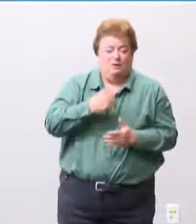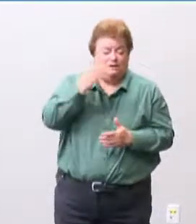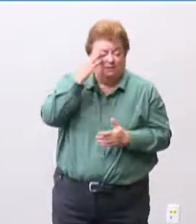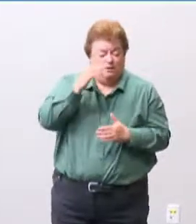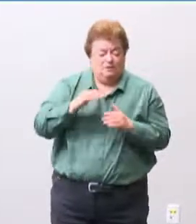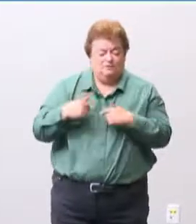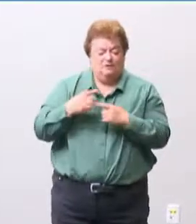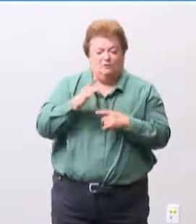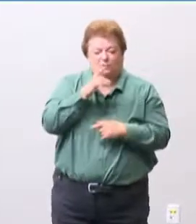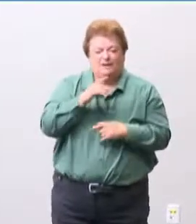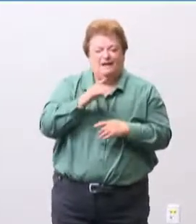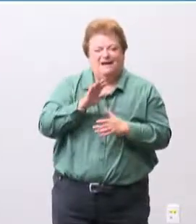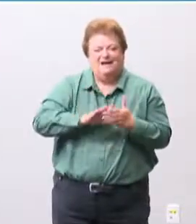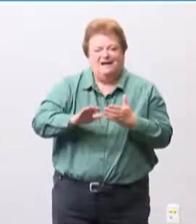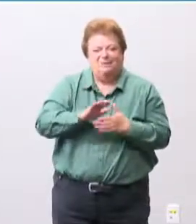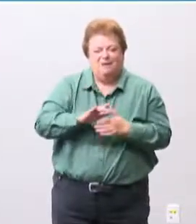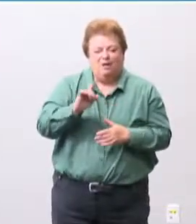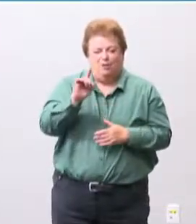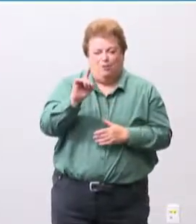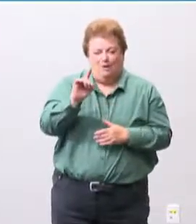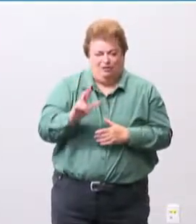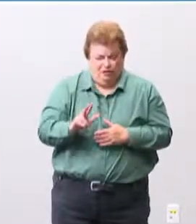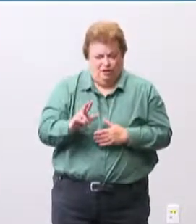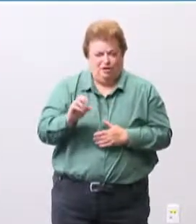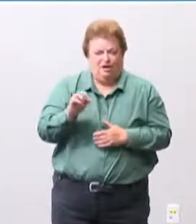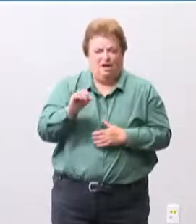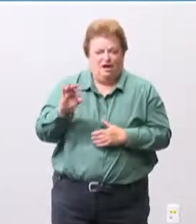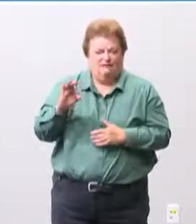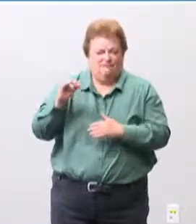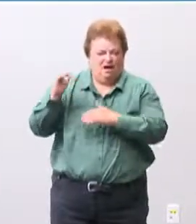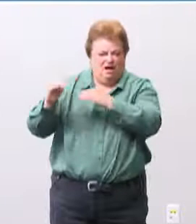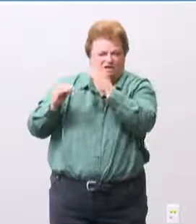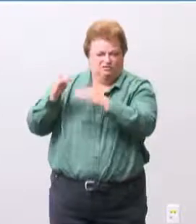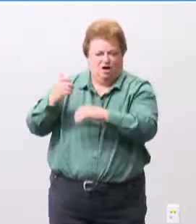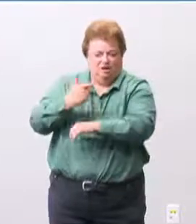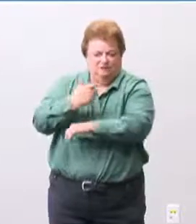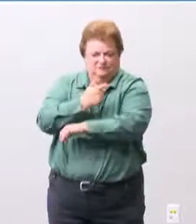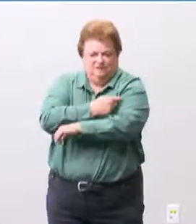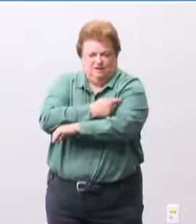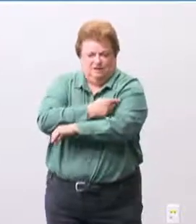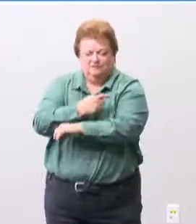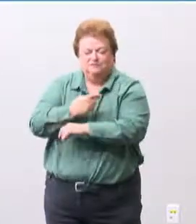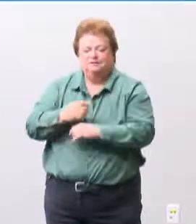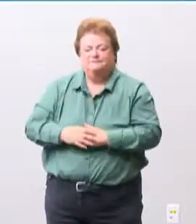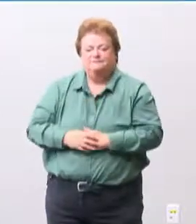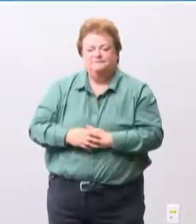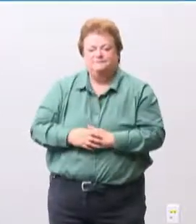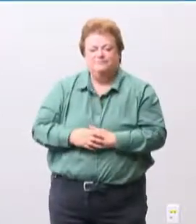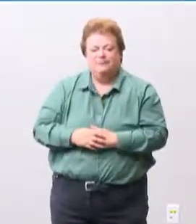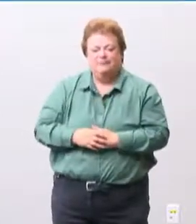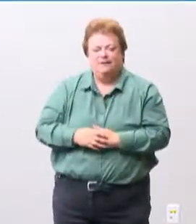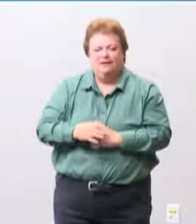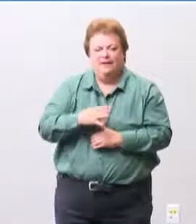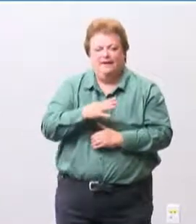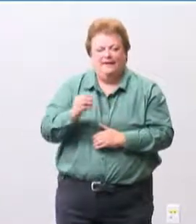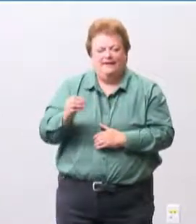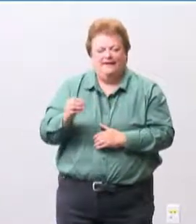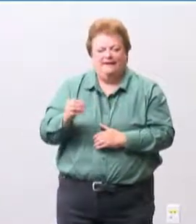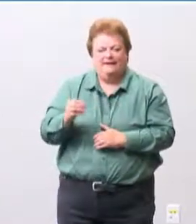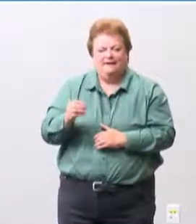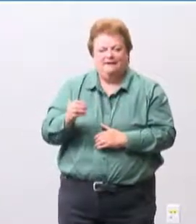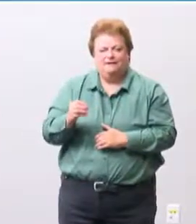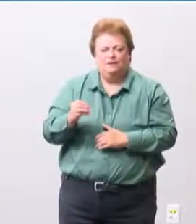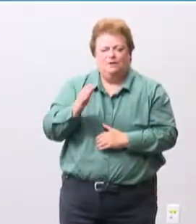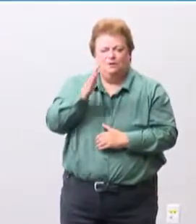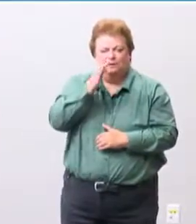about 1/3, I shouldn't say about, it will be 1/3 of the dose that we're giving to adolescents and adults. And it will